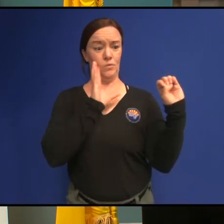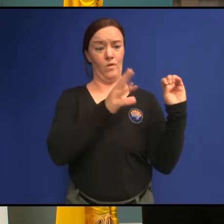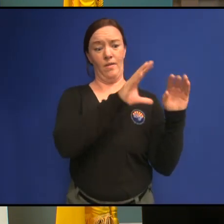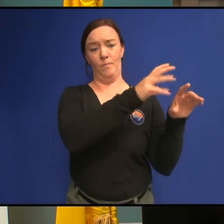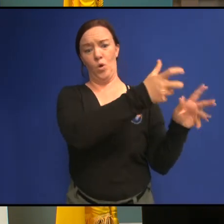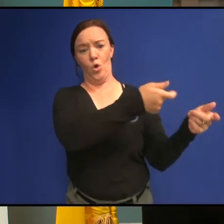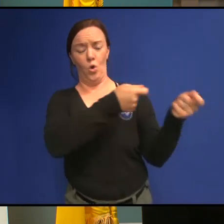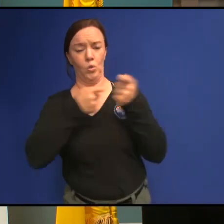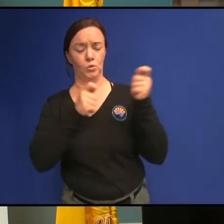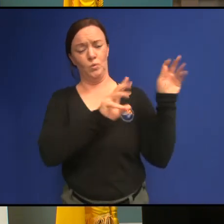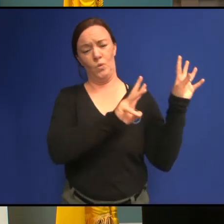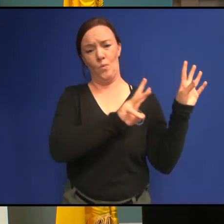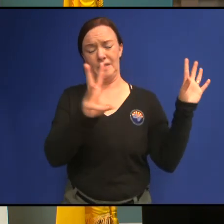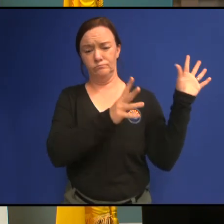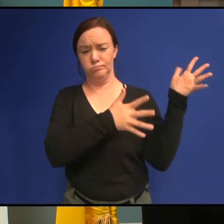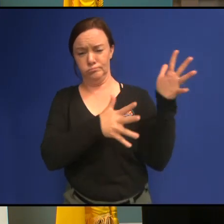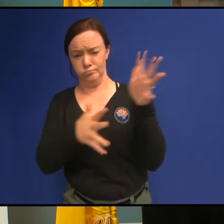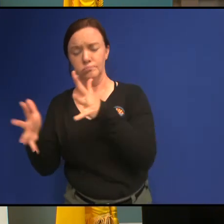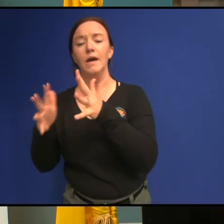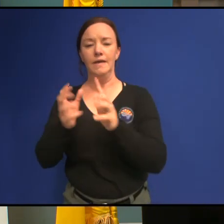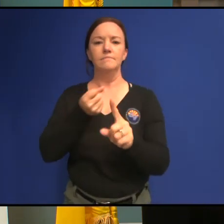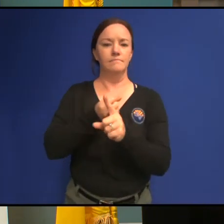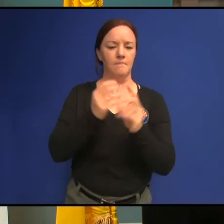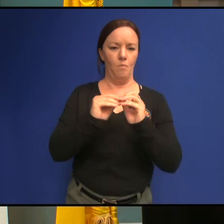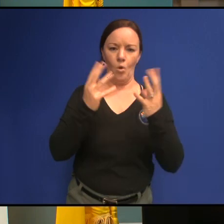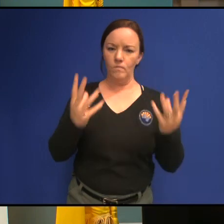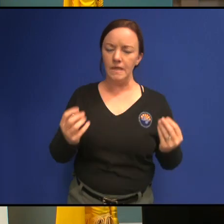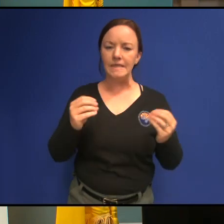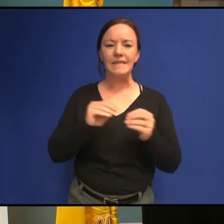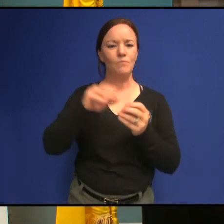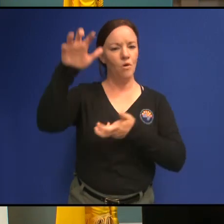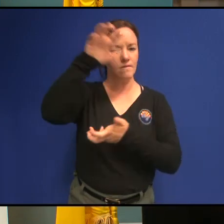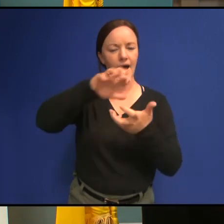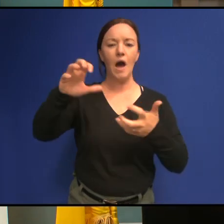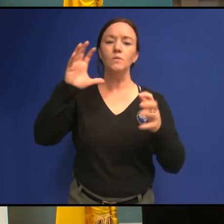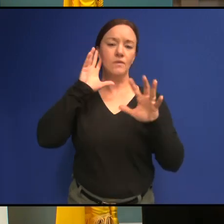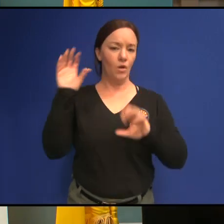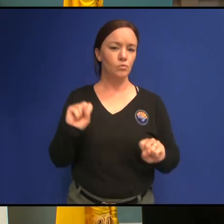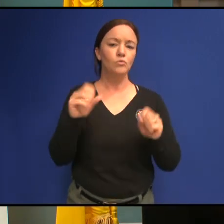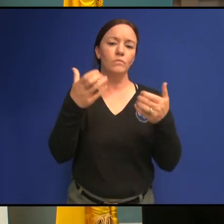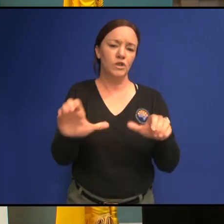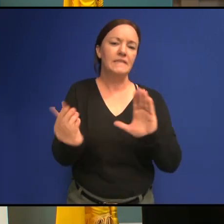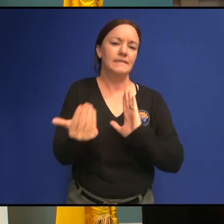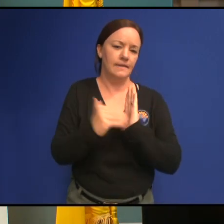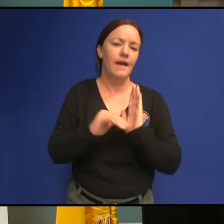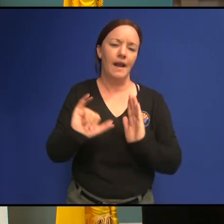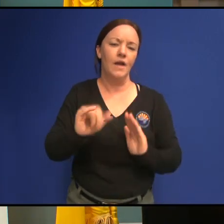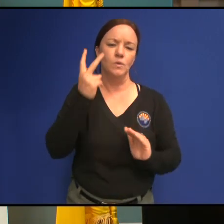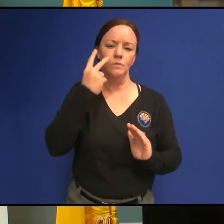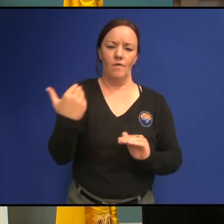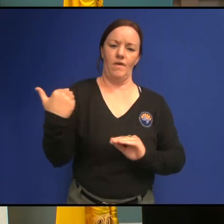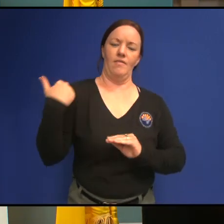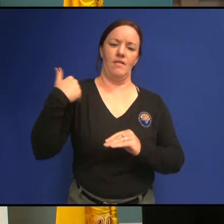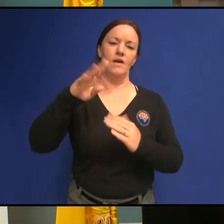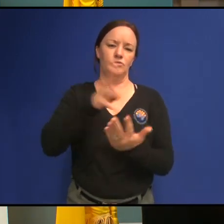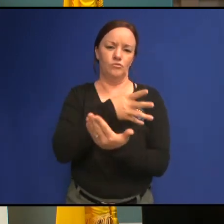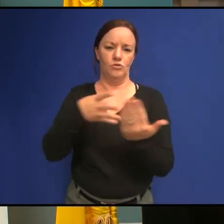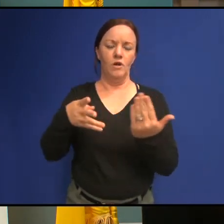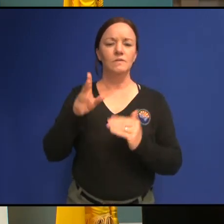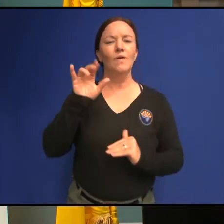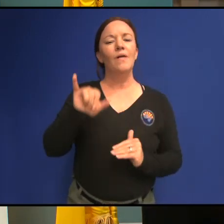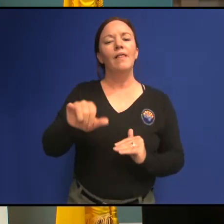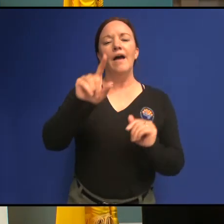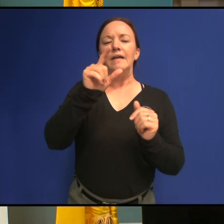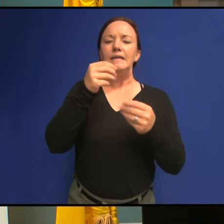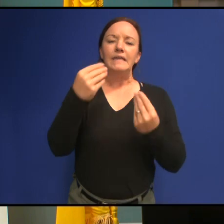we'll start getting into thunderstorm chances again, like you saw at the end of the week on that last chart. So that's just kind of a look at how the